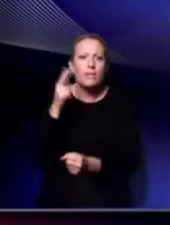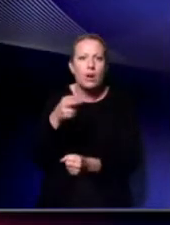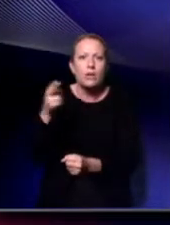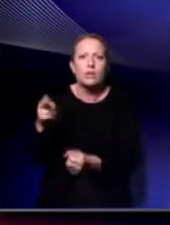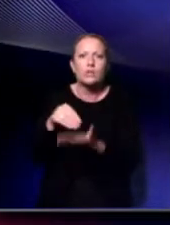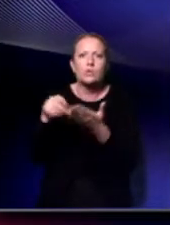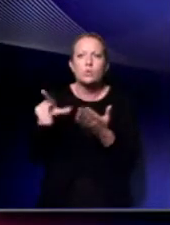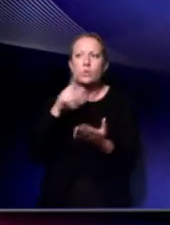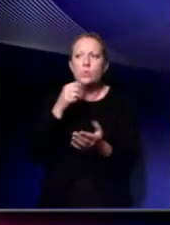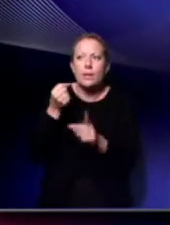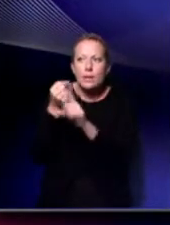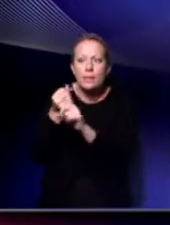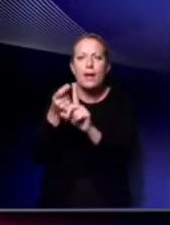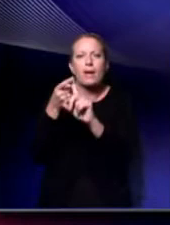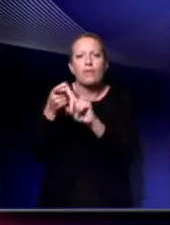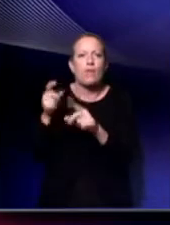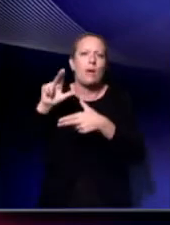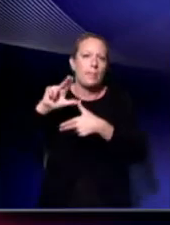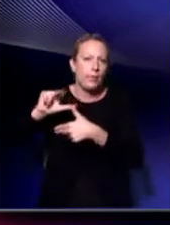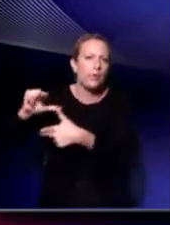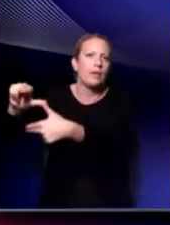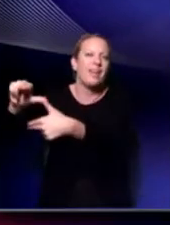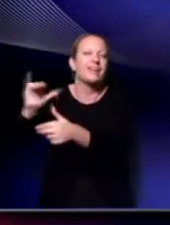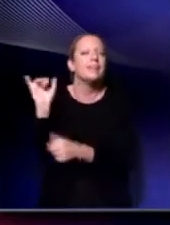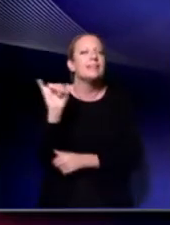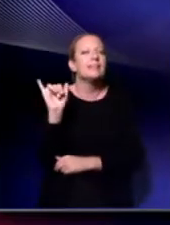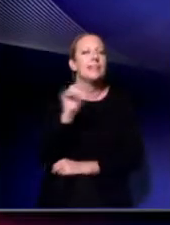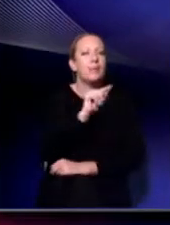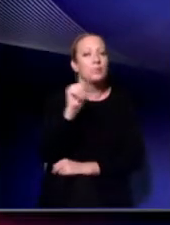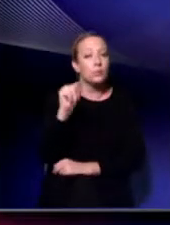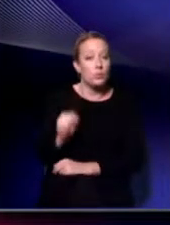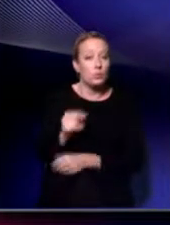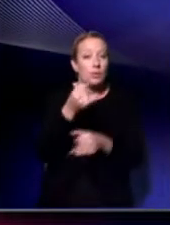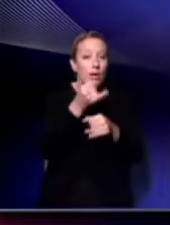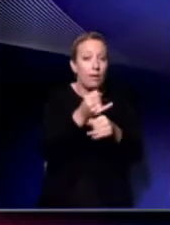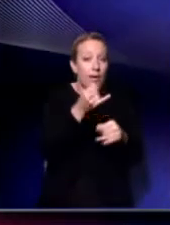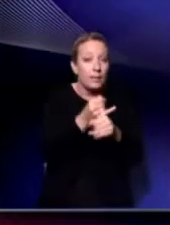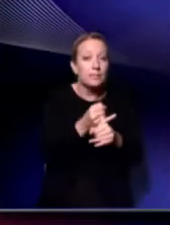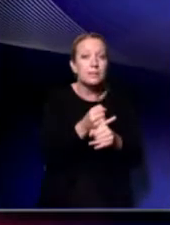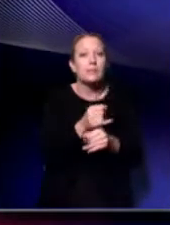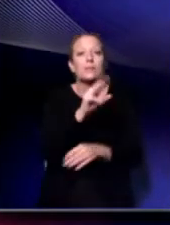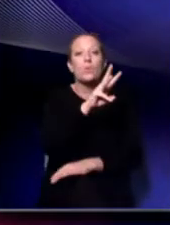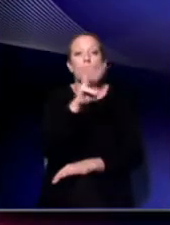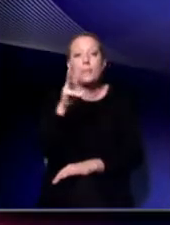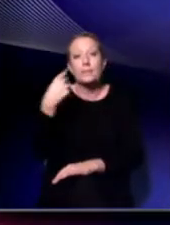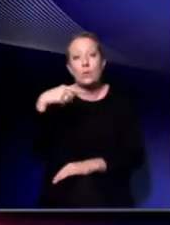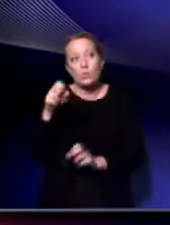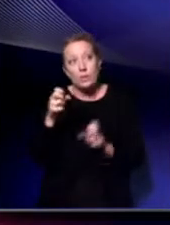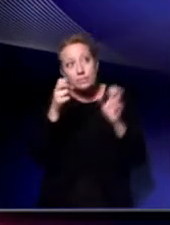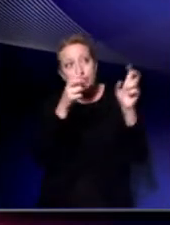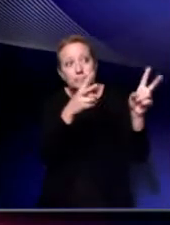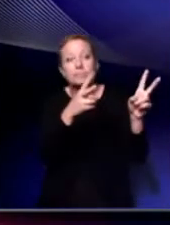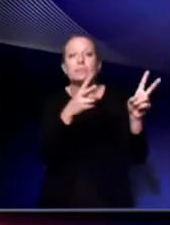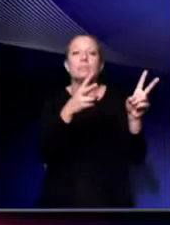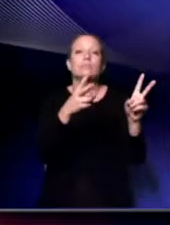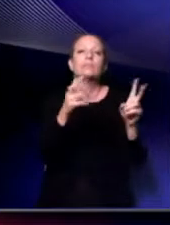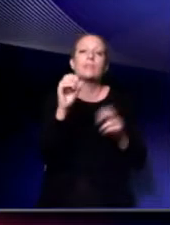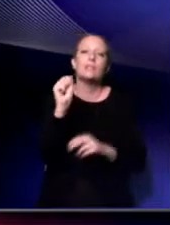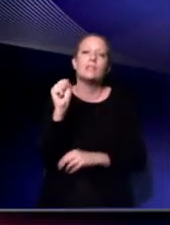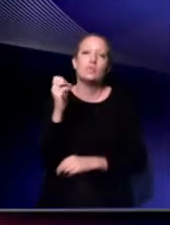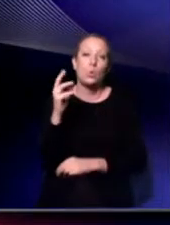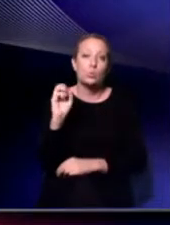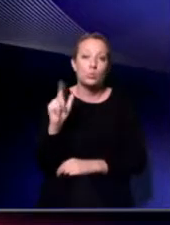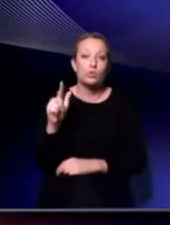are happening actually at the Tucson campus. We had something also on the website and social media. I personally reached out to the